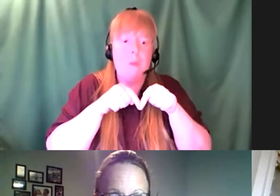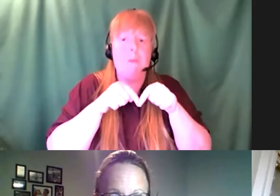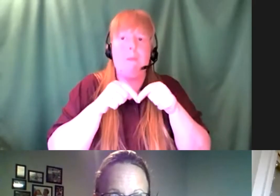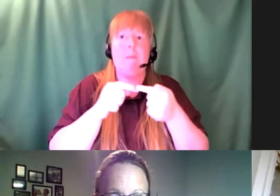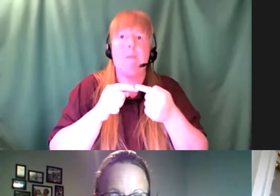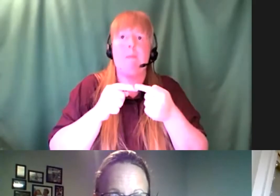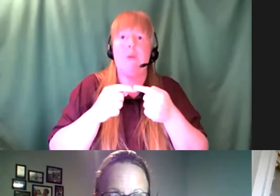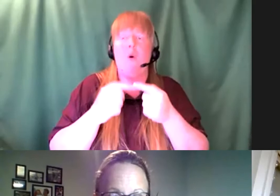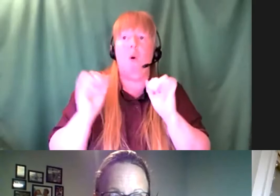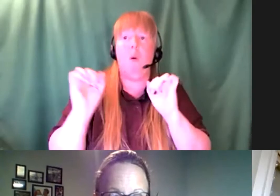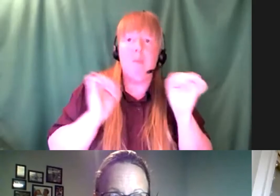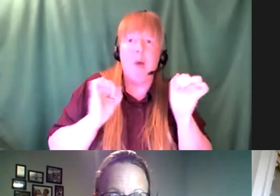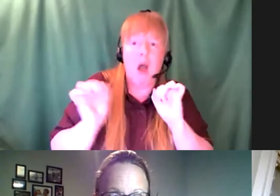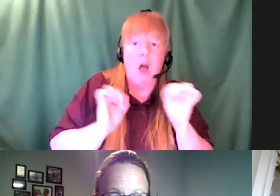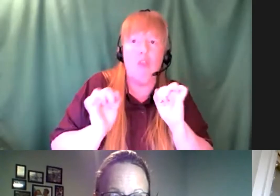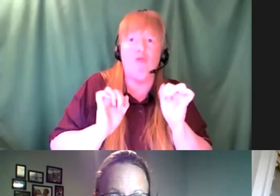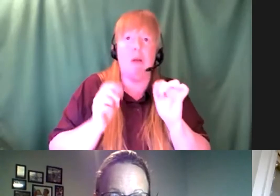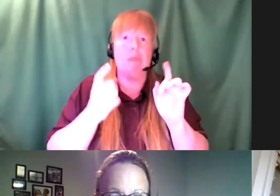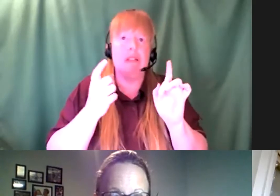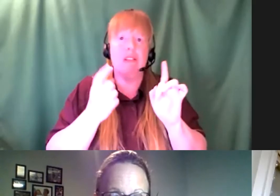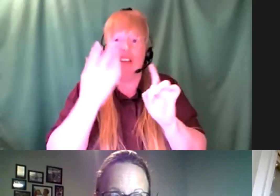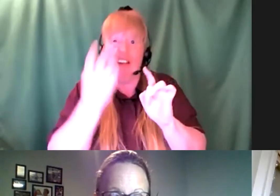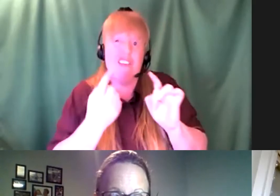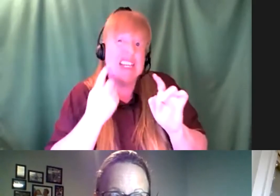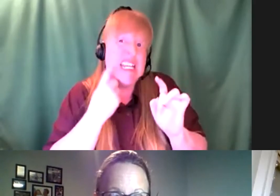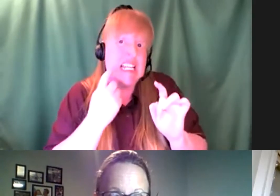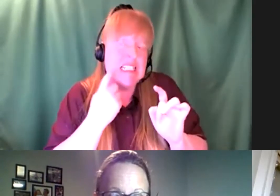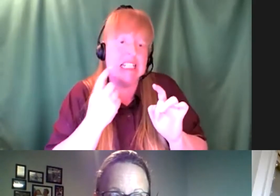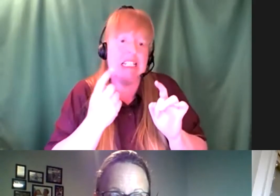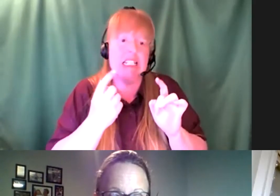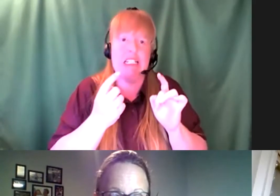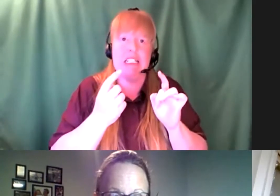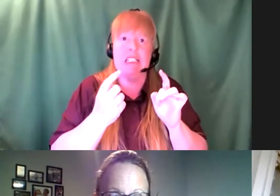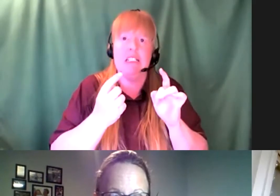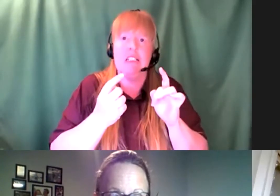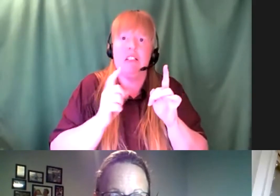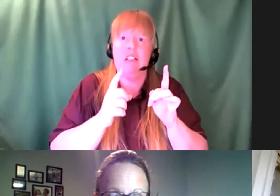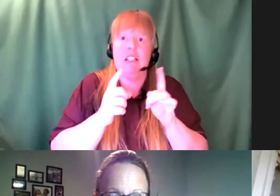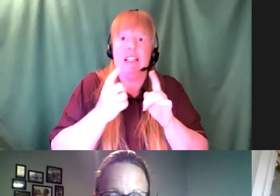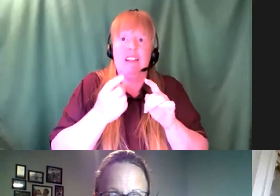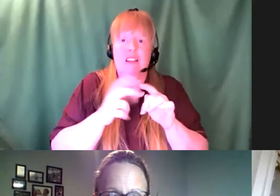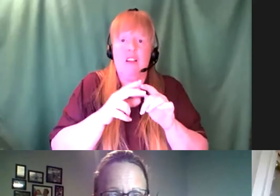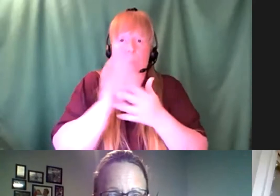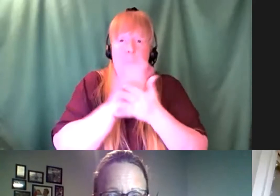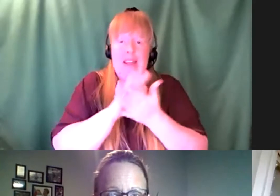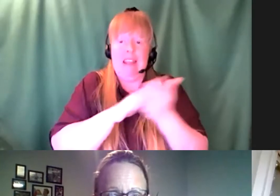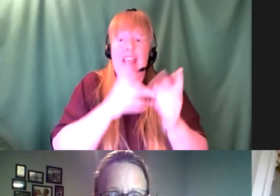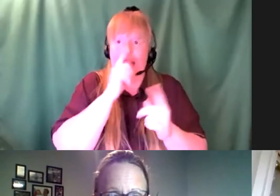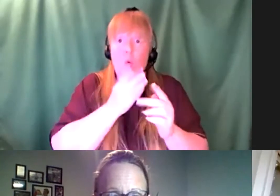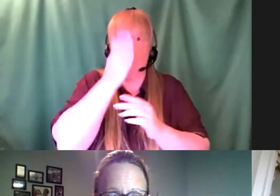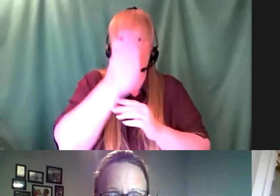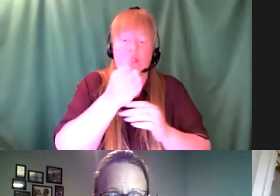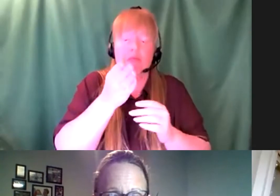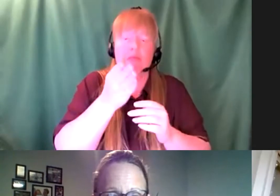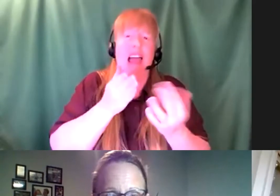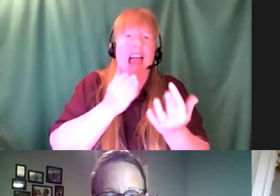or a training center that you know has it, would those things make life easier, do you think? Or do you think they're